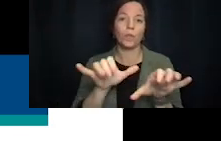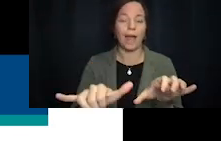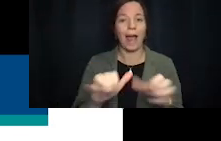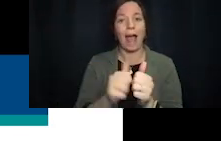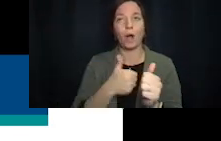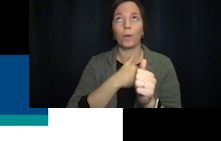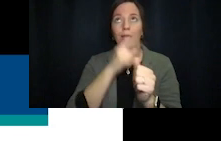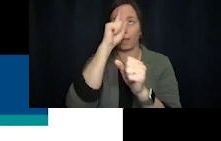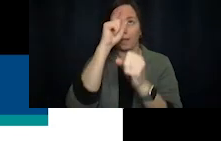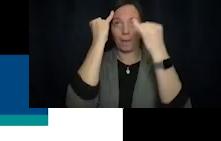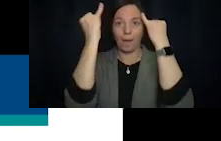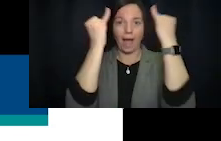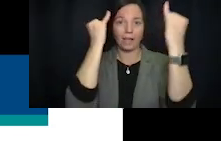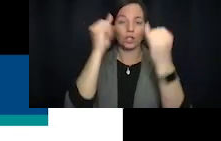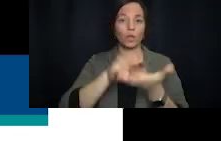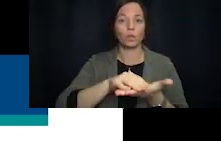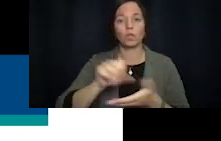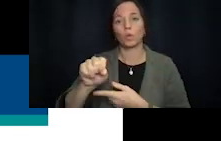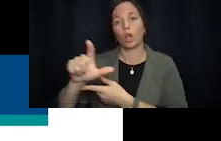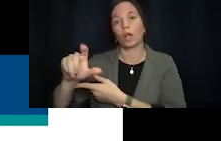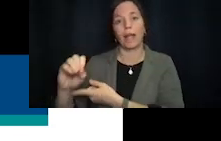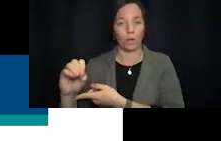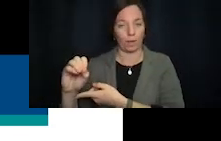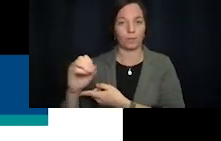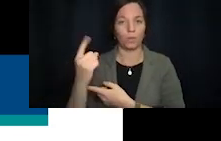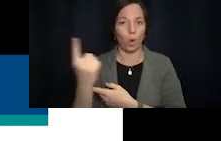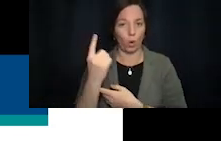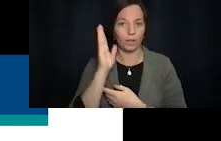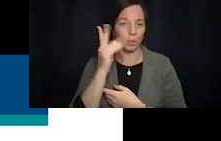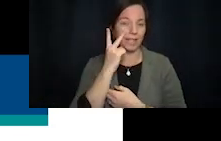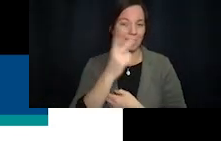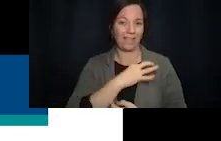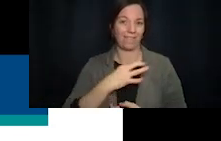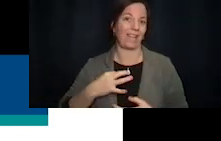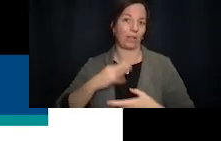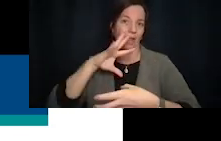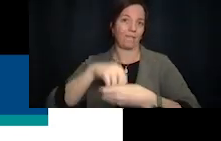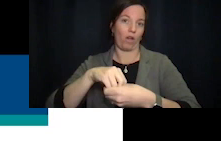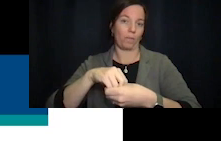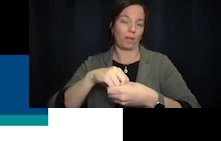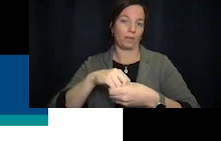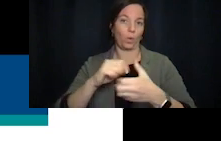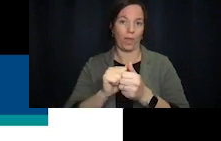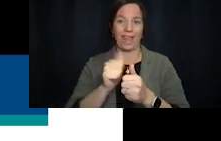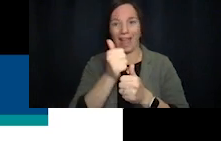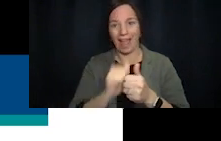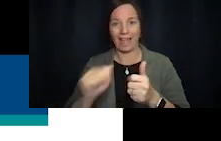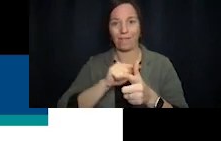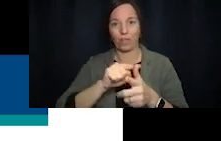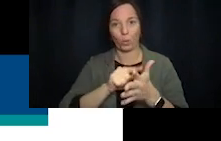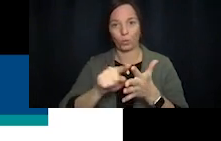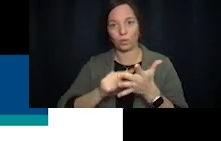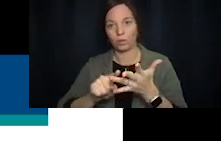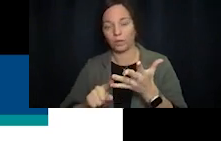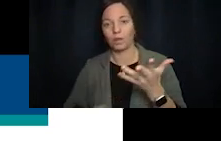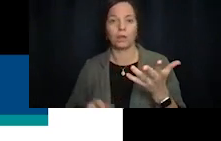like student learning outcomes. And so you'll always see faculty involvement in any of these areas, whether it's statewide